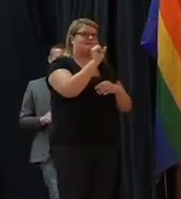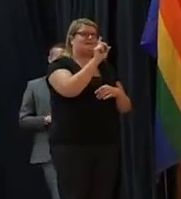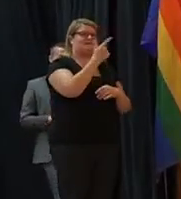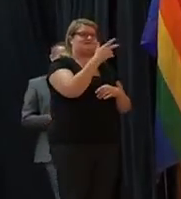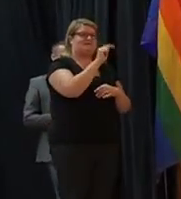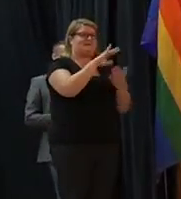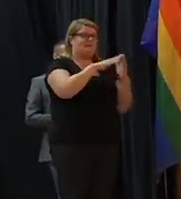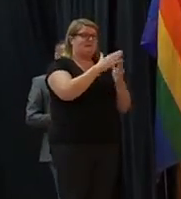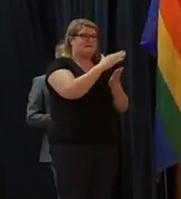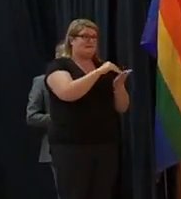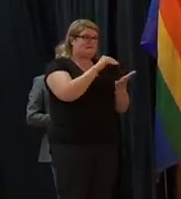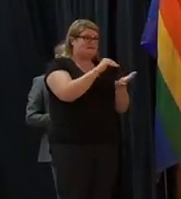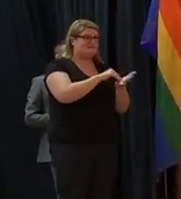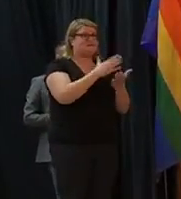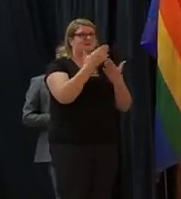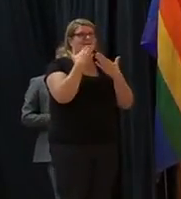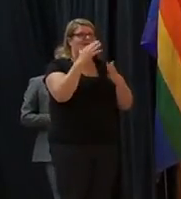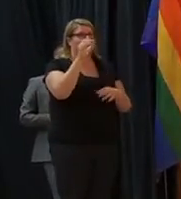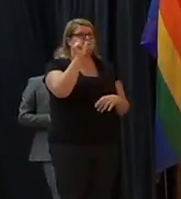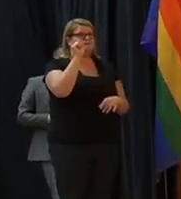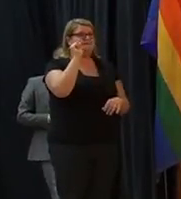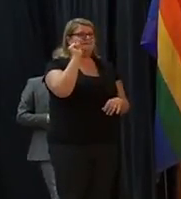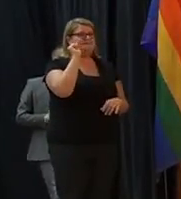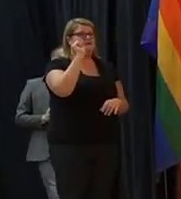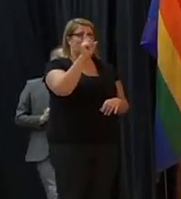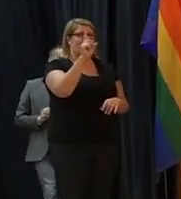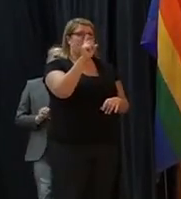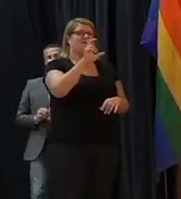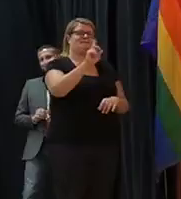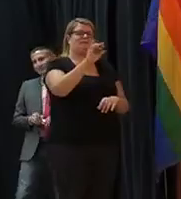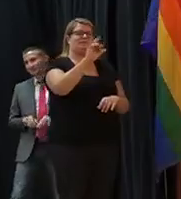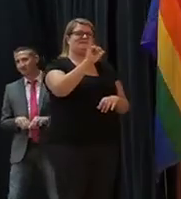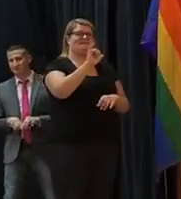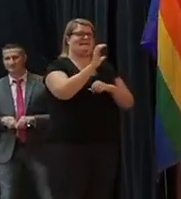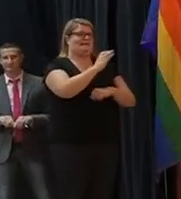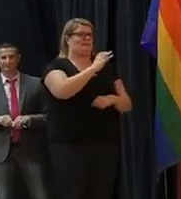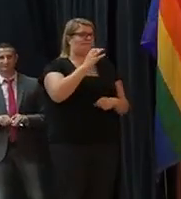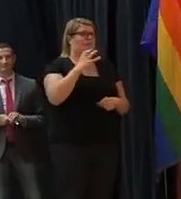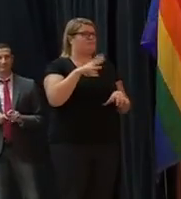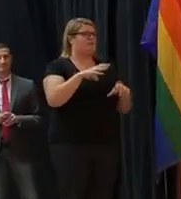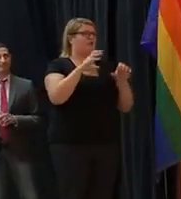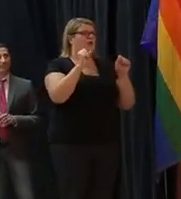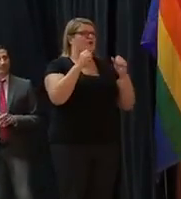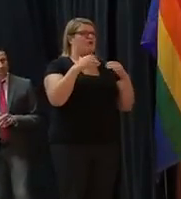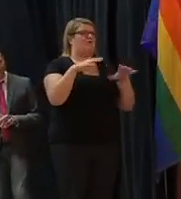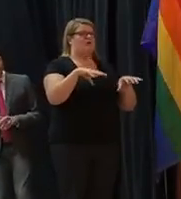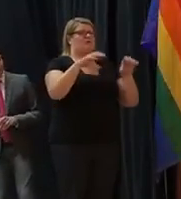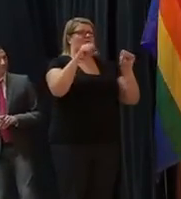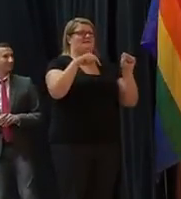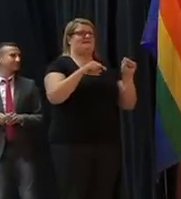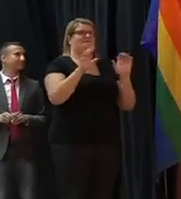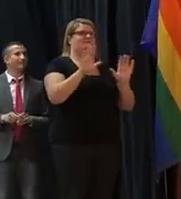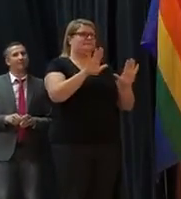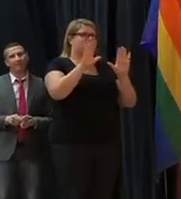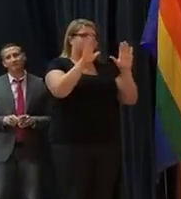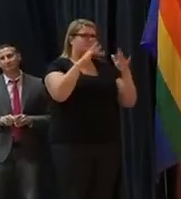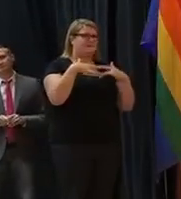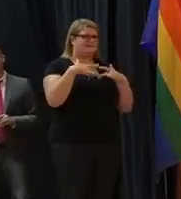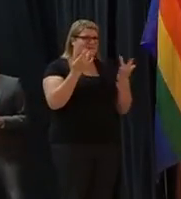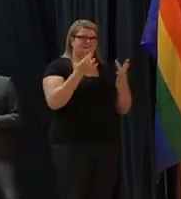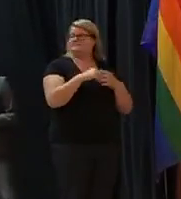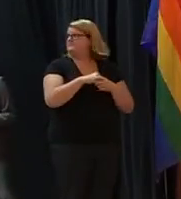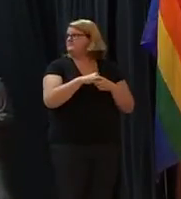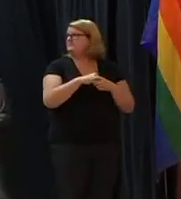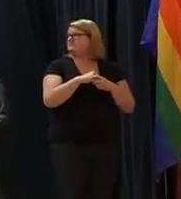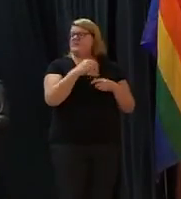LGBT Community Center, and the San Diego Diplomacy Council for hosting this fabulous event. Sorry, let me just...